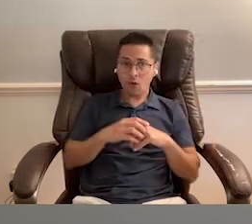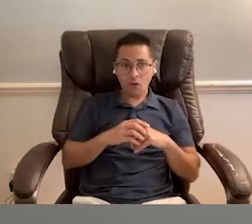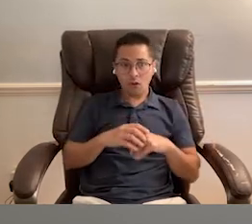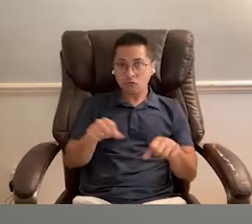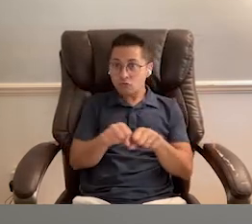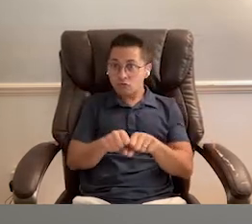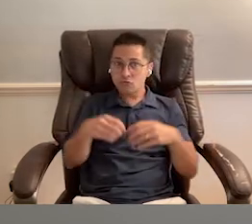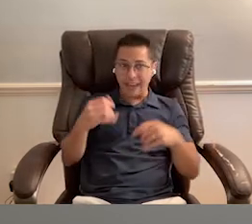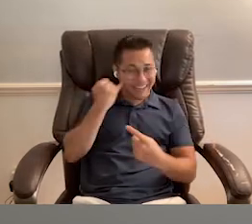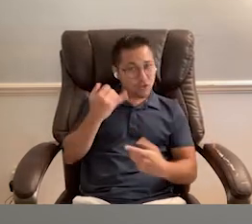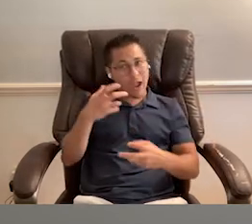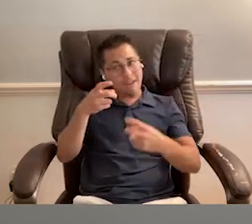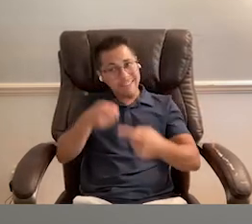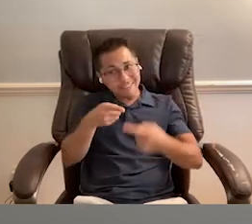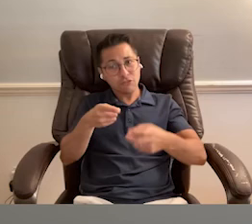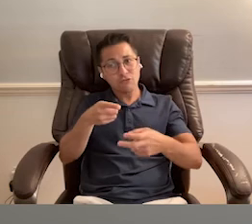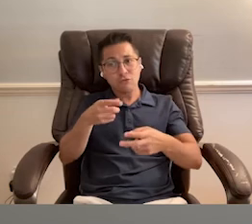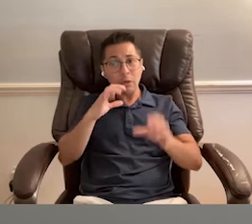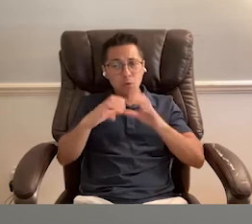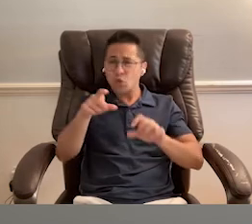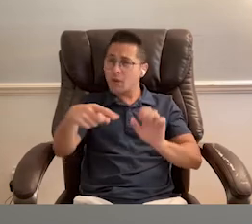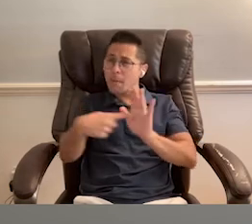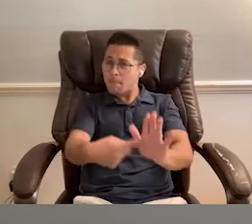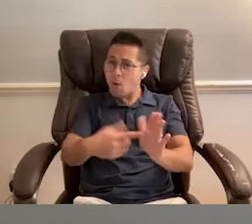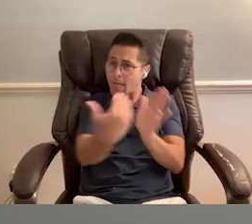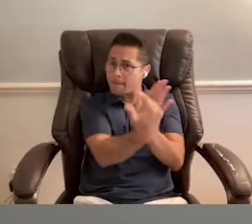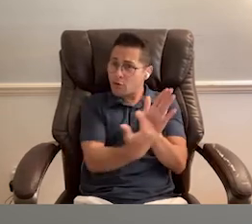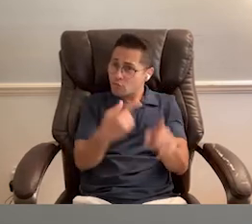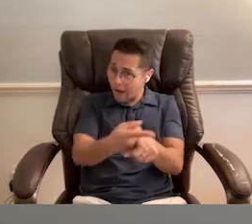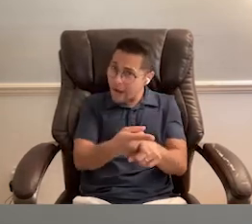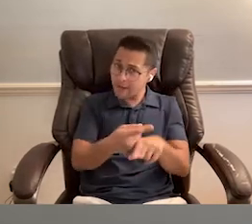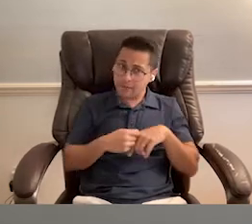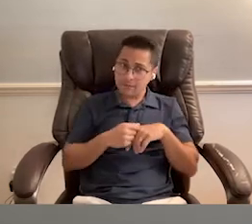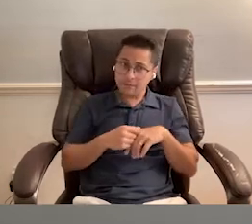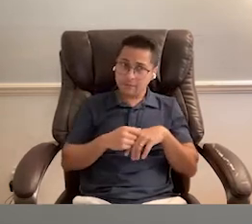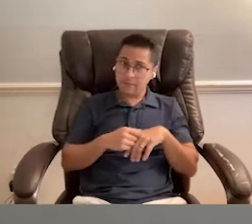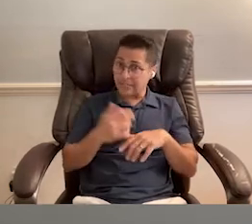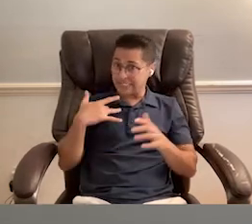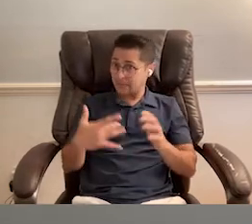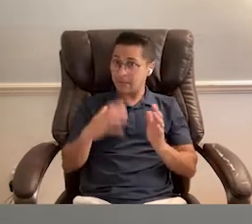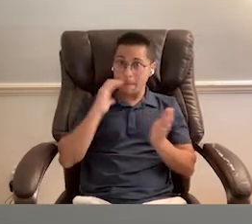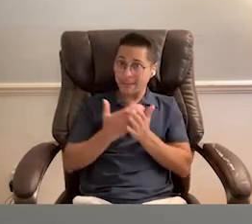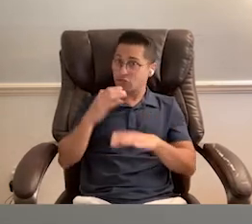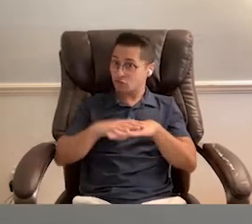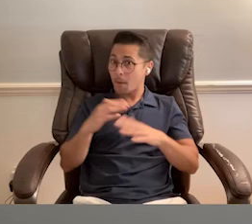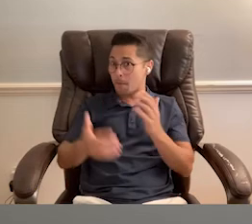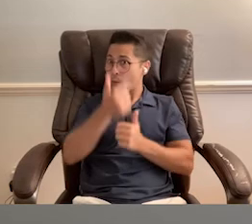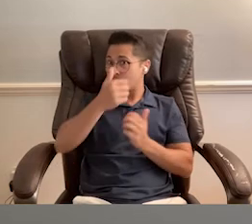you want. difficulty communicating, you can point on the menu, right? Right? Because there's generally pictures on most